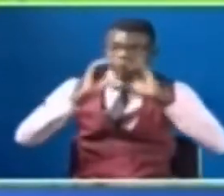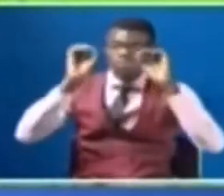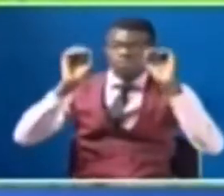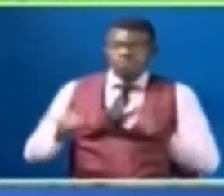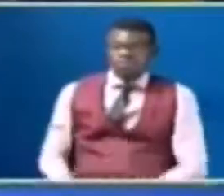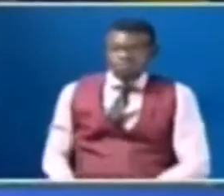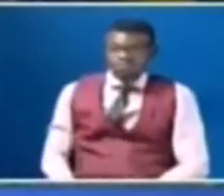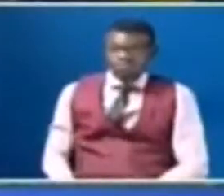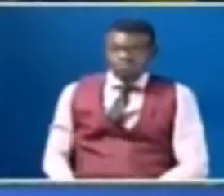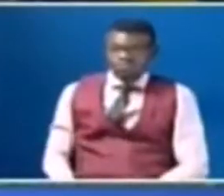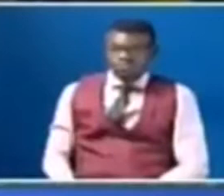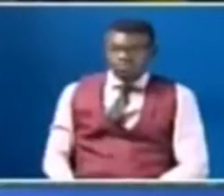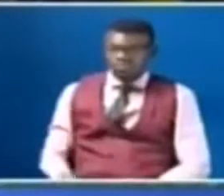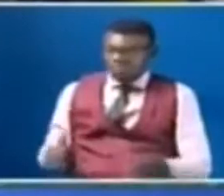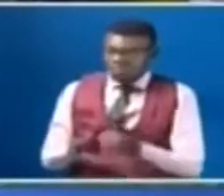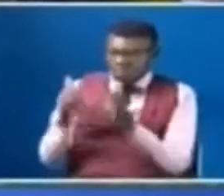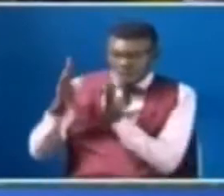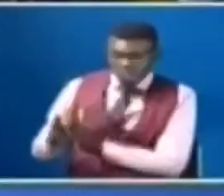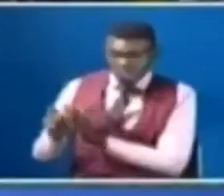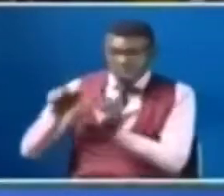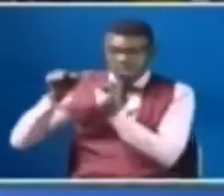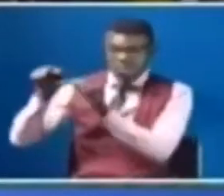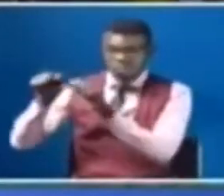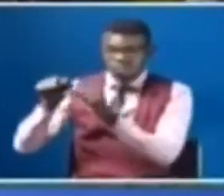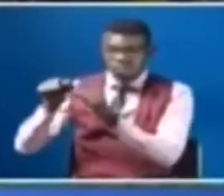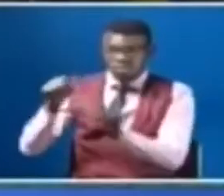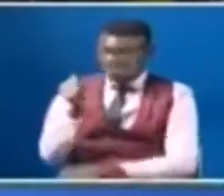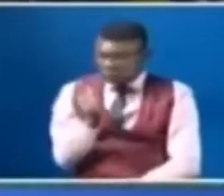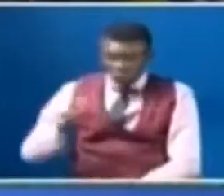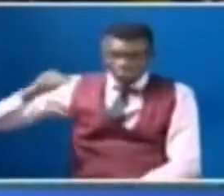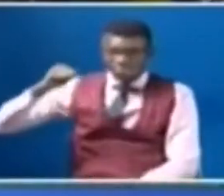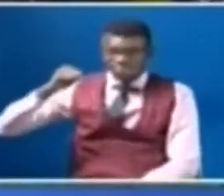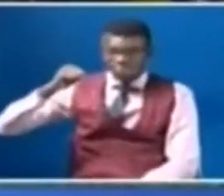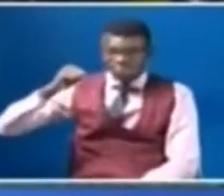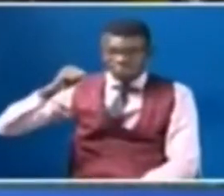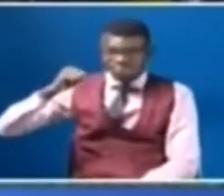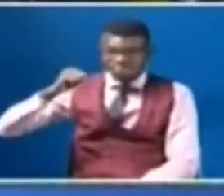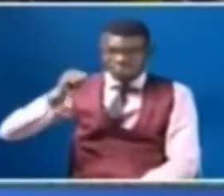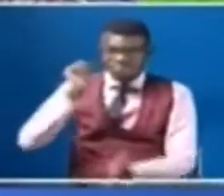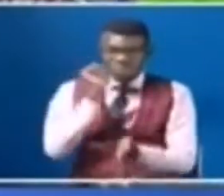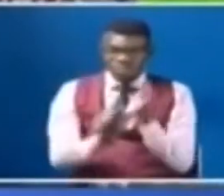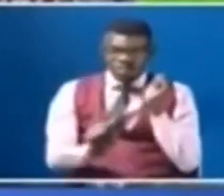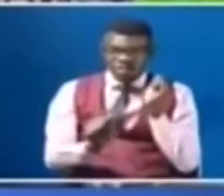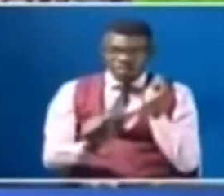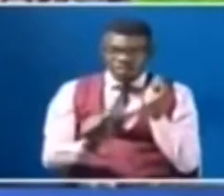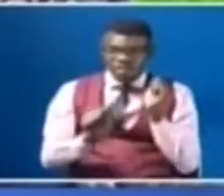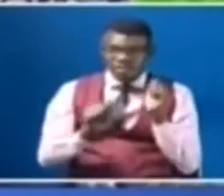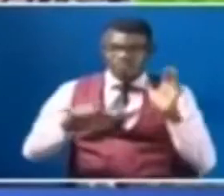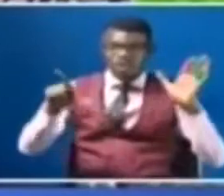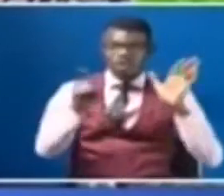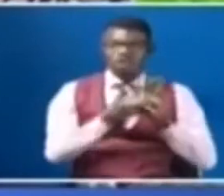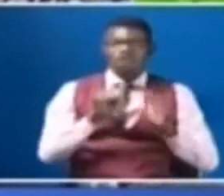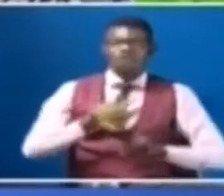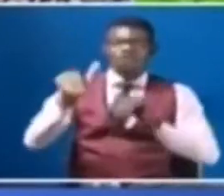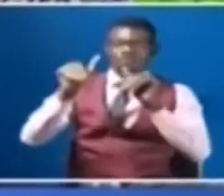na nyumba ya mtu. If an accused does not honor the ruling, such as paying a fine, then the law takes its course and the